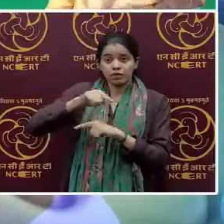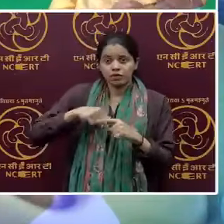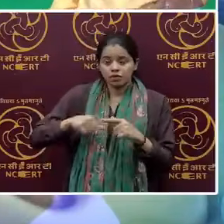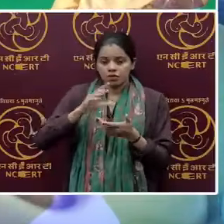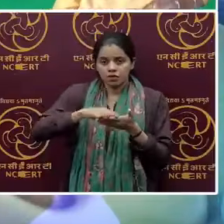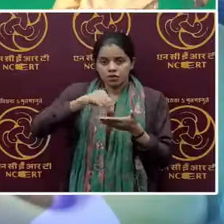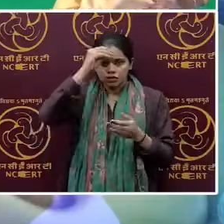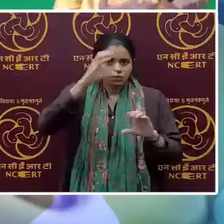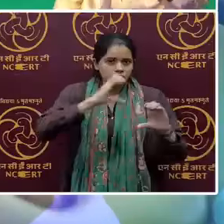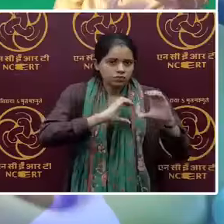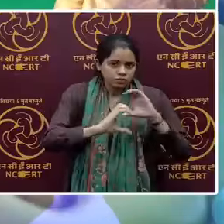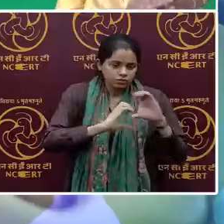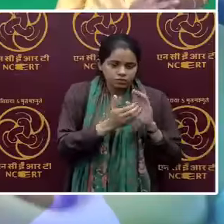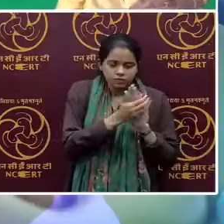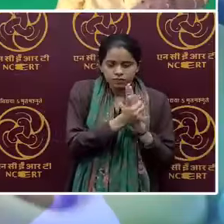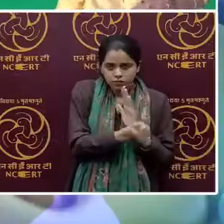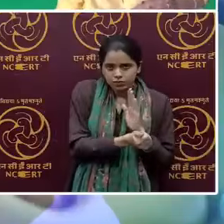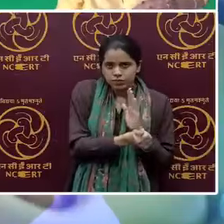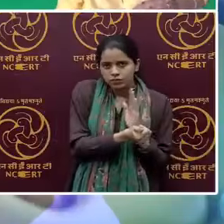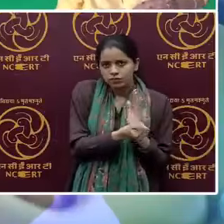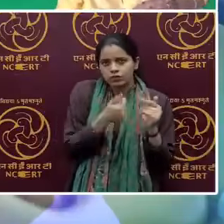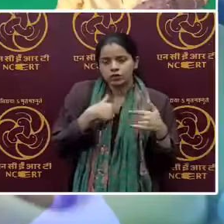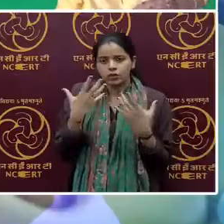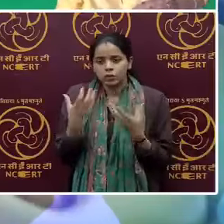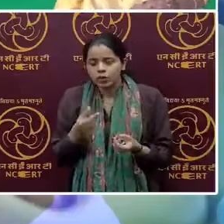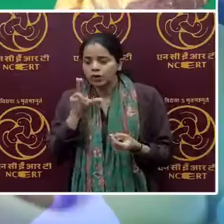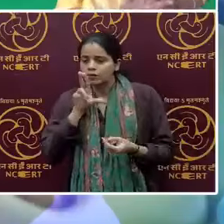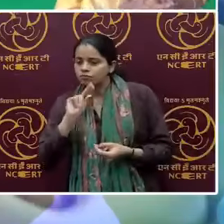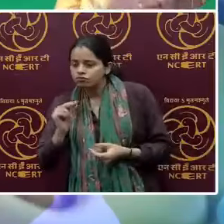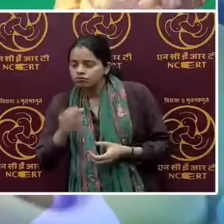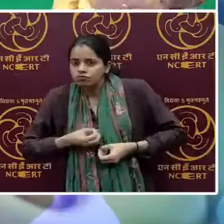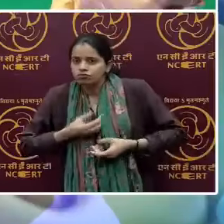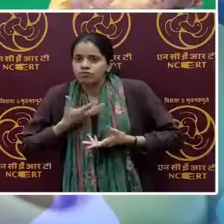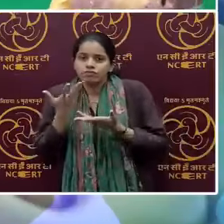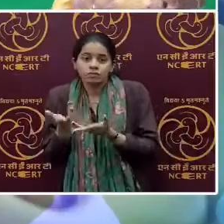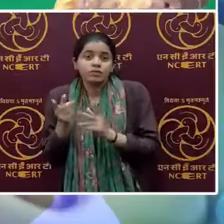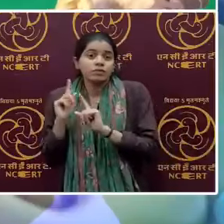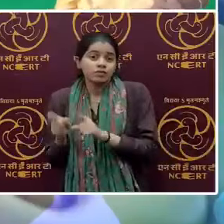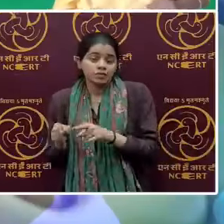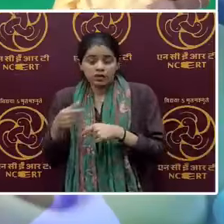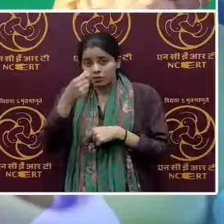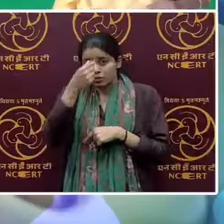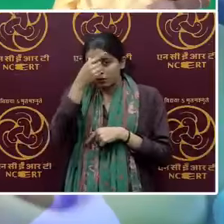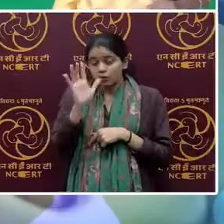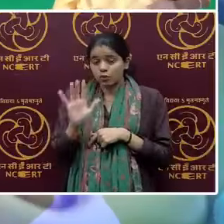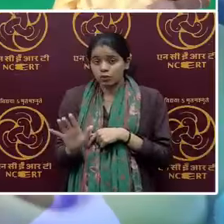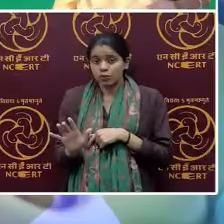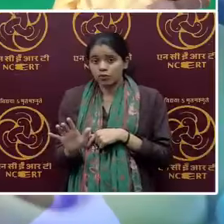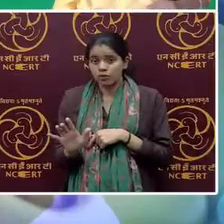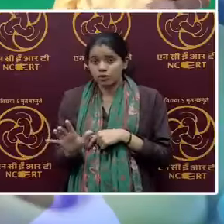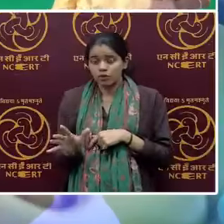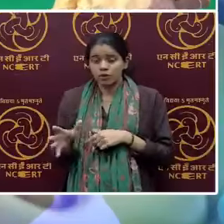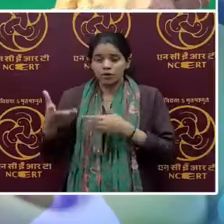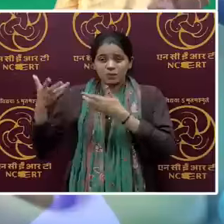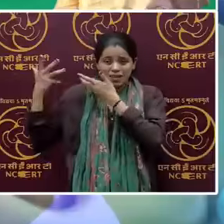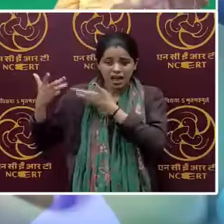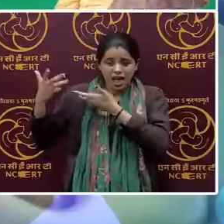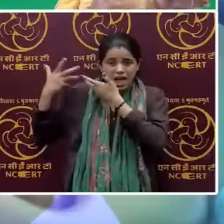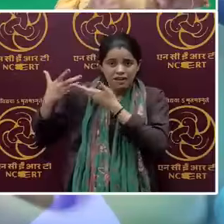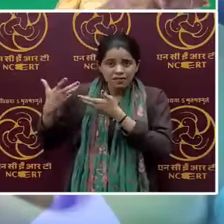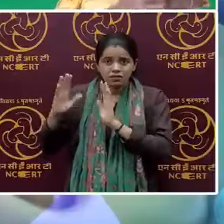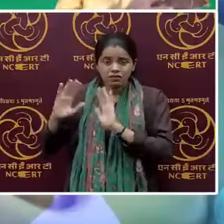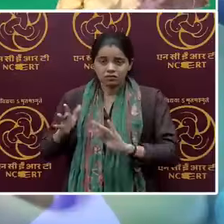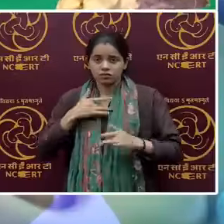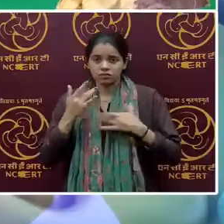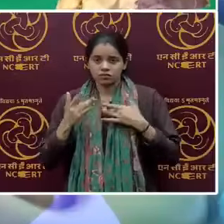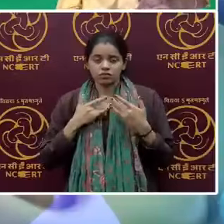learned the communication skills and they want to speak out, but they have problem with overload, and